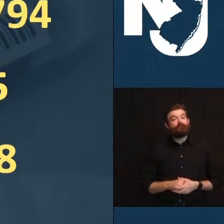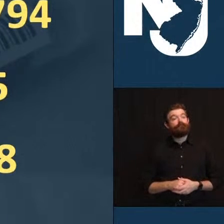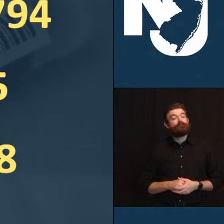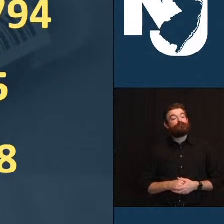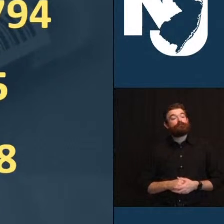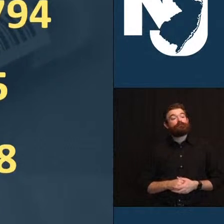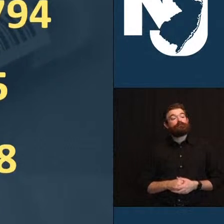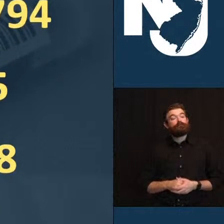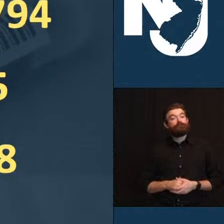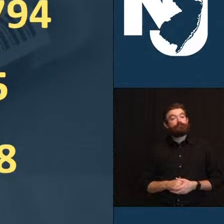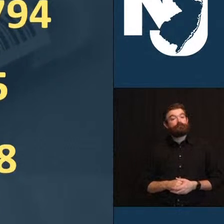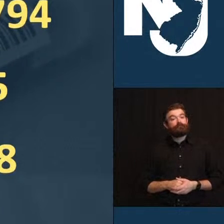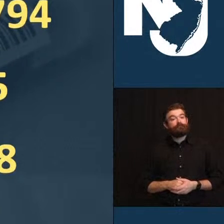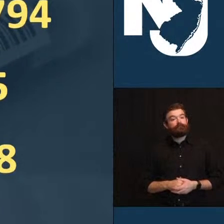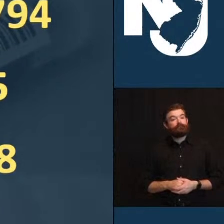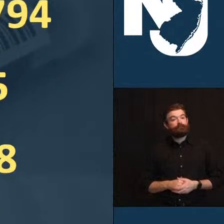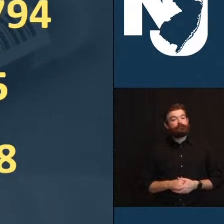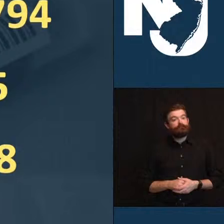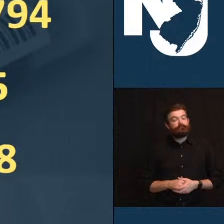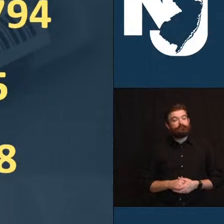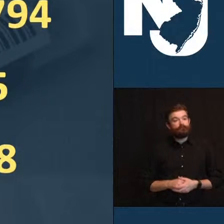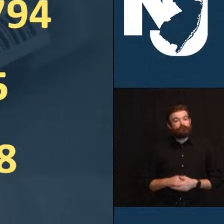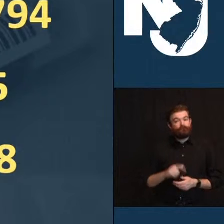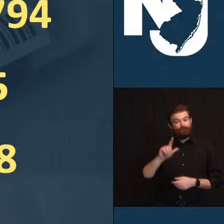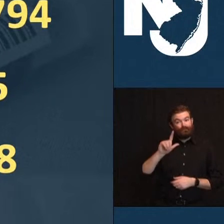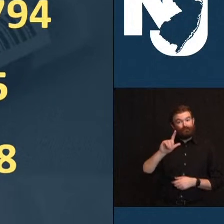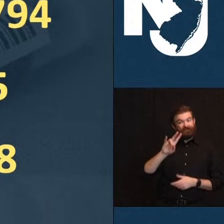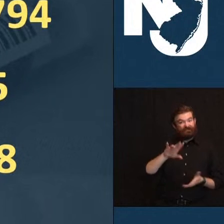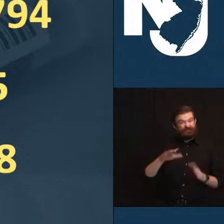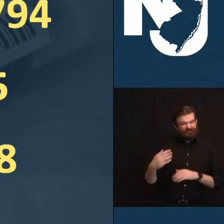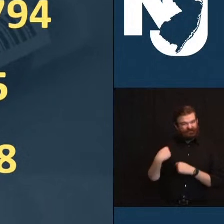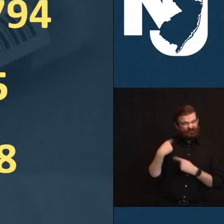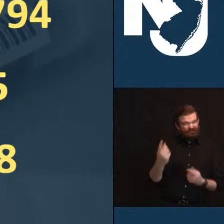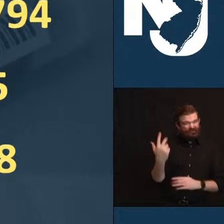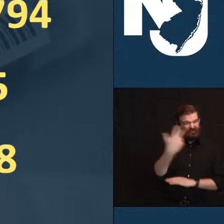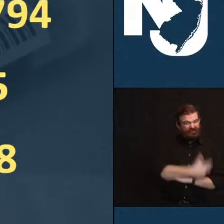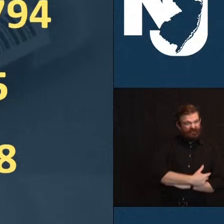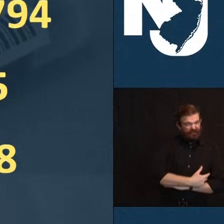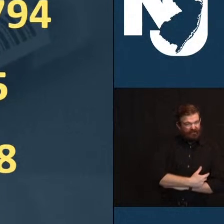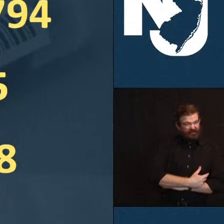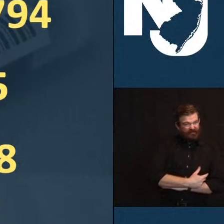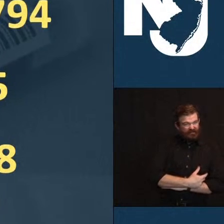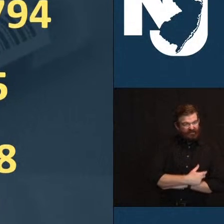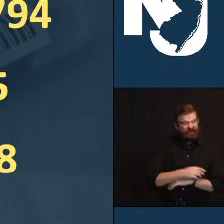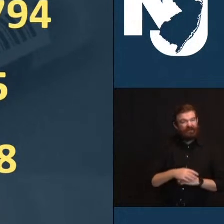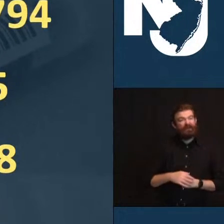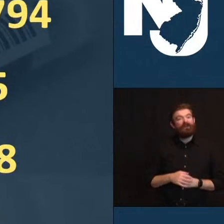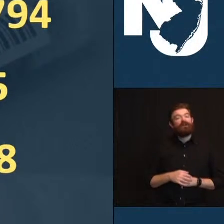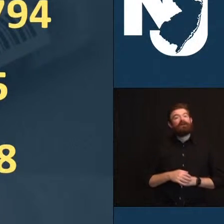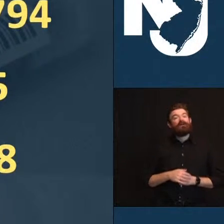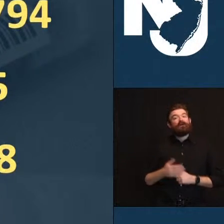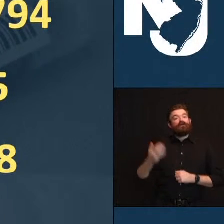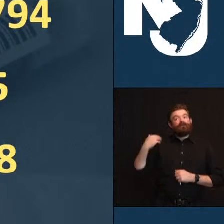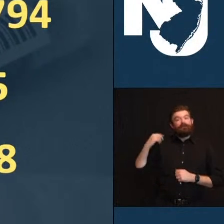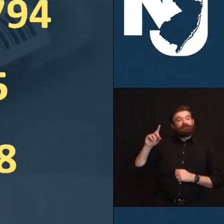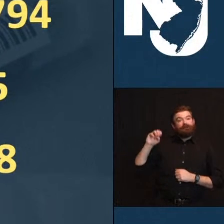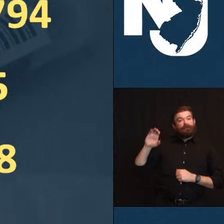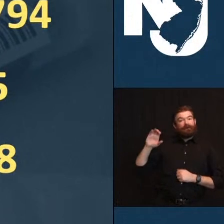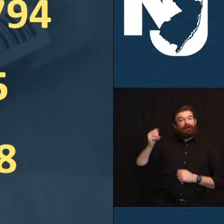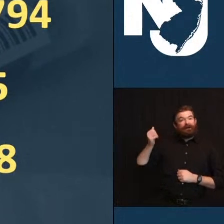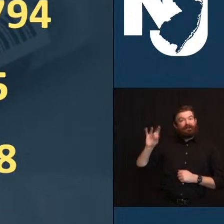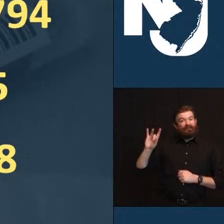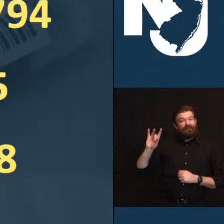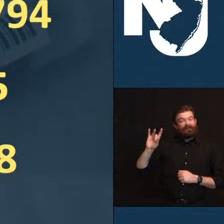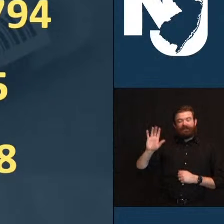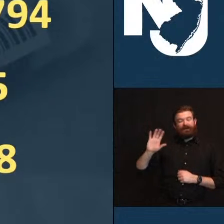the past 3 days, including 16 alone on December 8th, which was Tuesday. Over the past